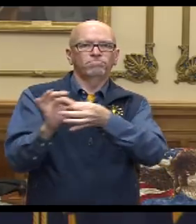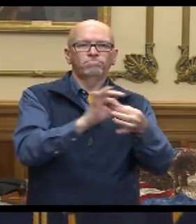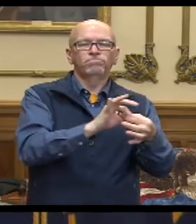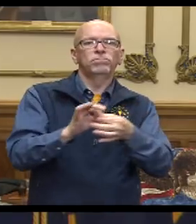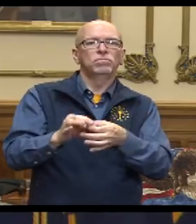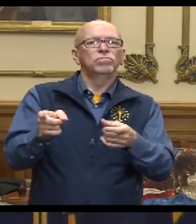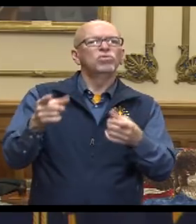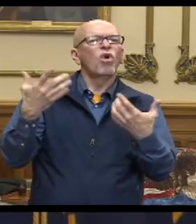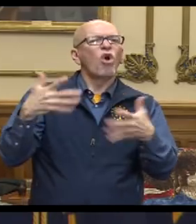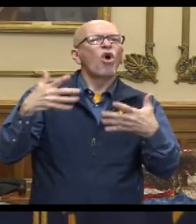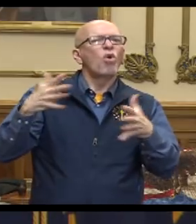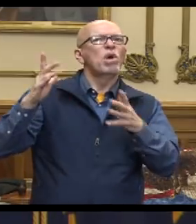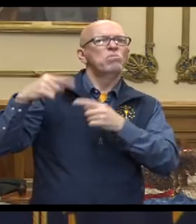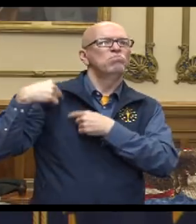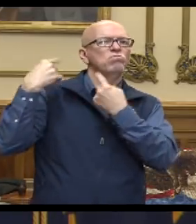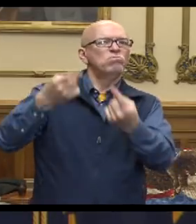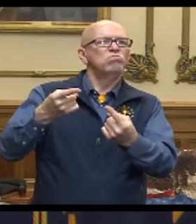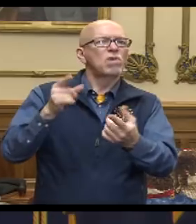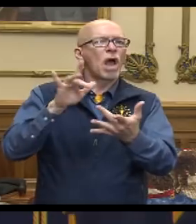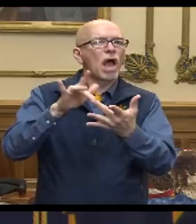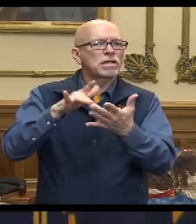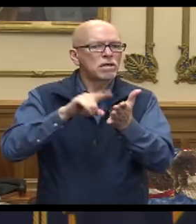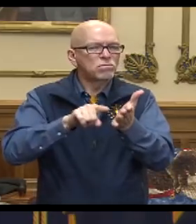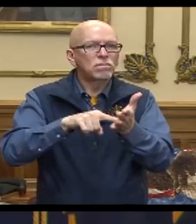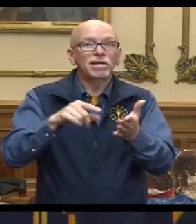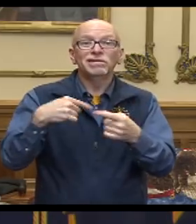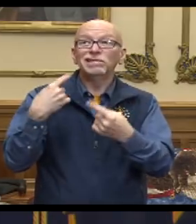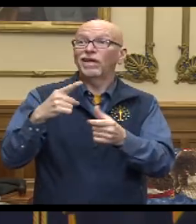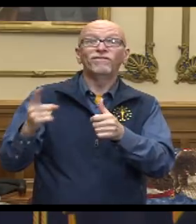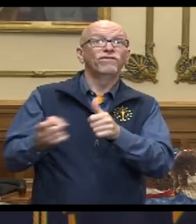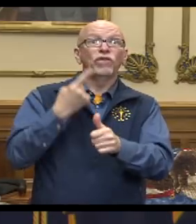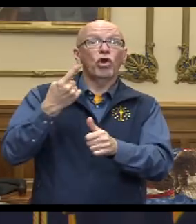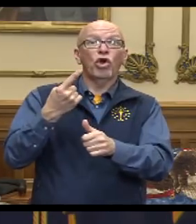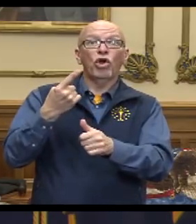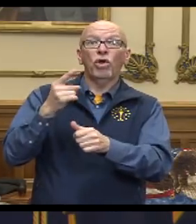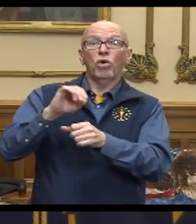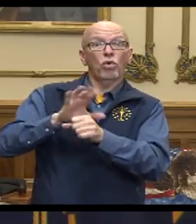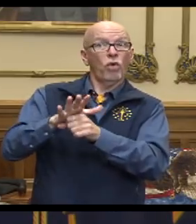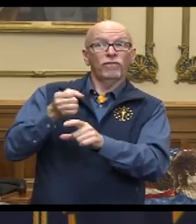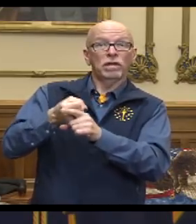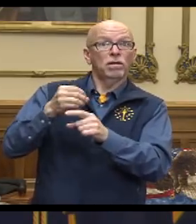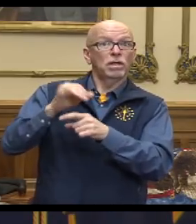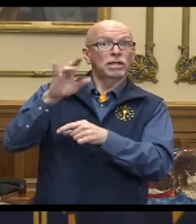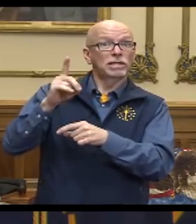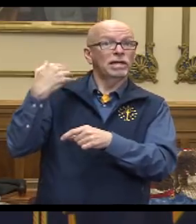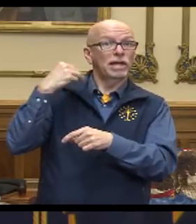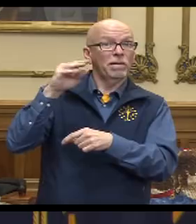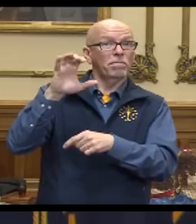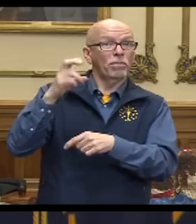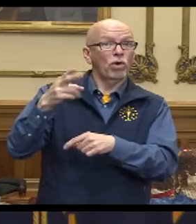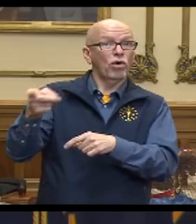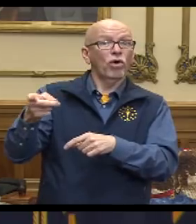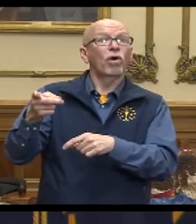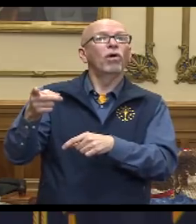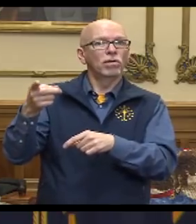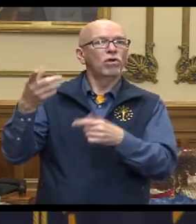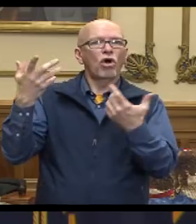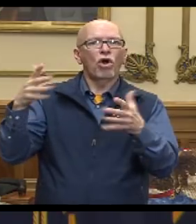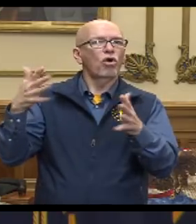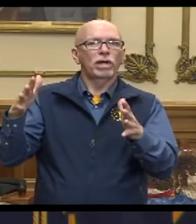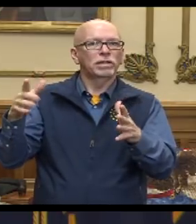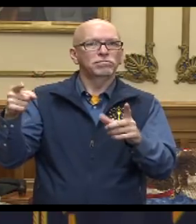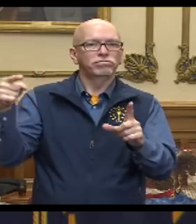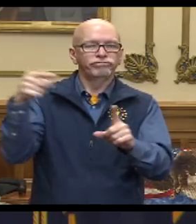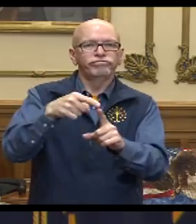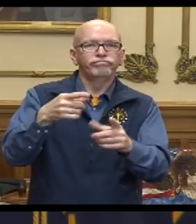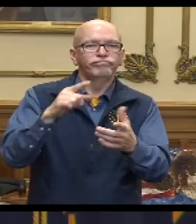engaged in contact tracing since the first positive case of COVID-19 was reported in early March, centralized contact